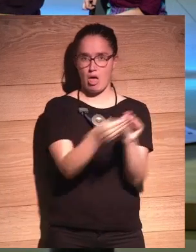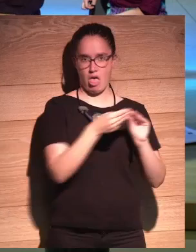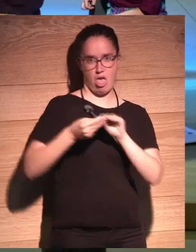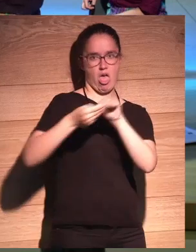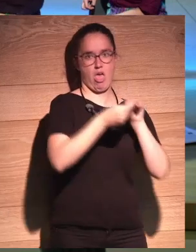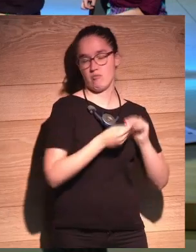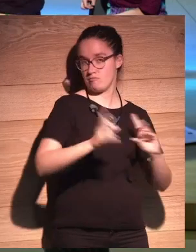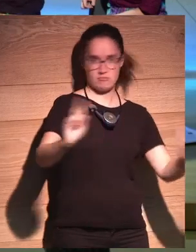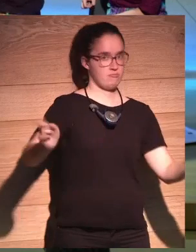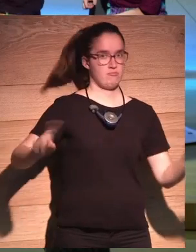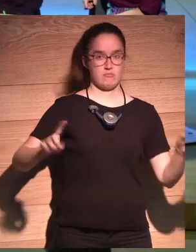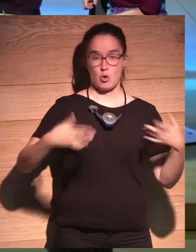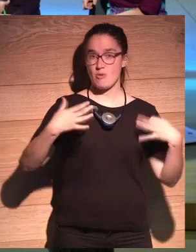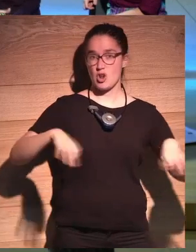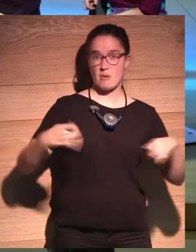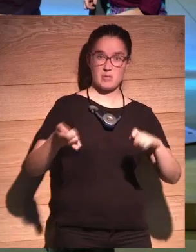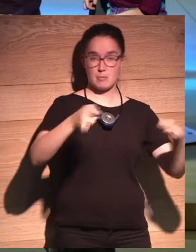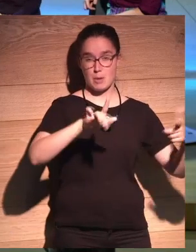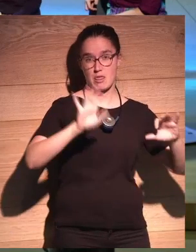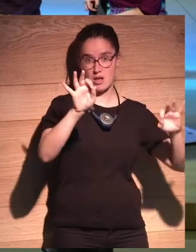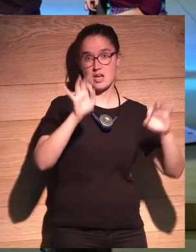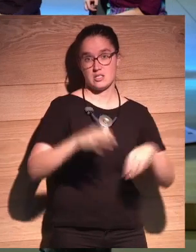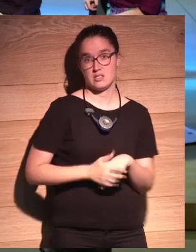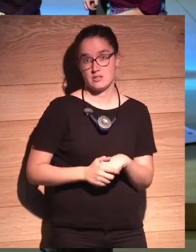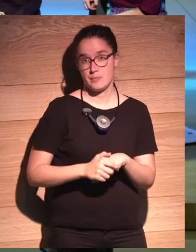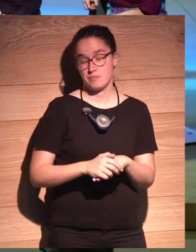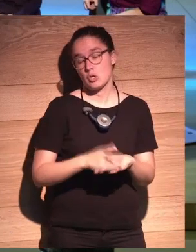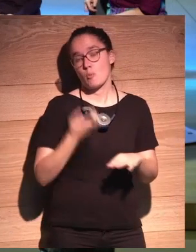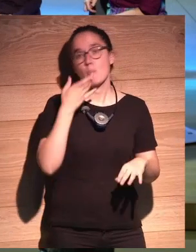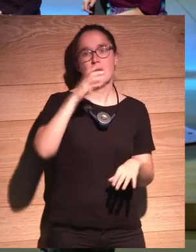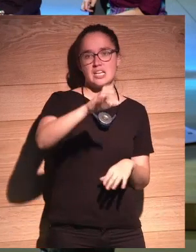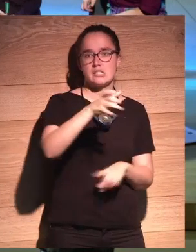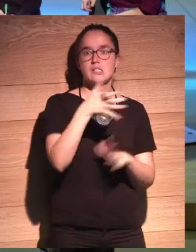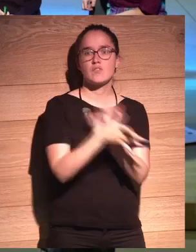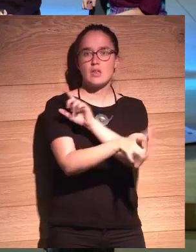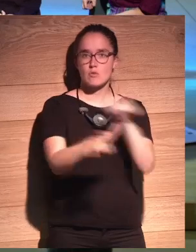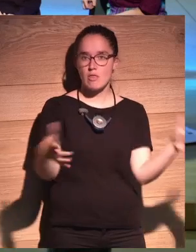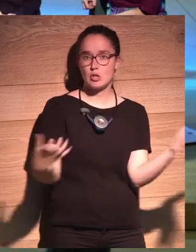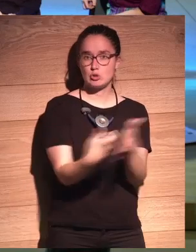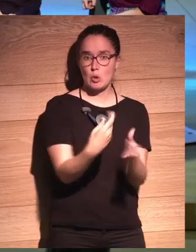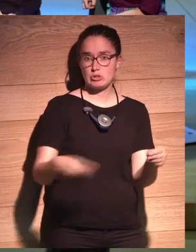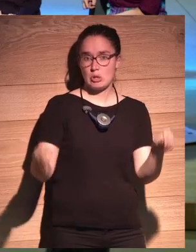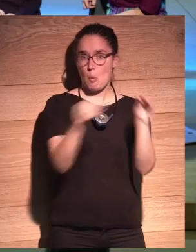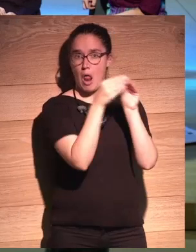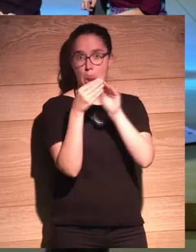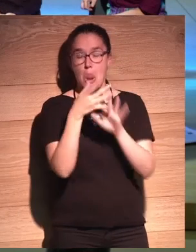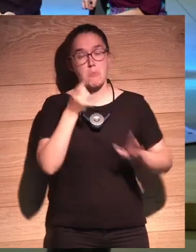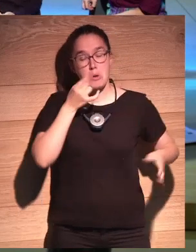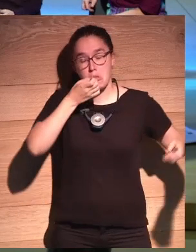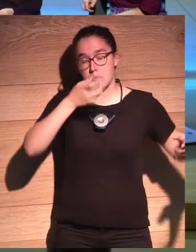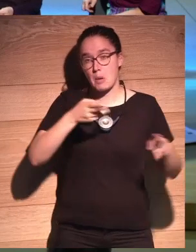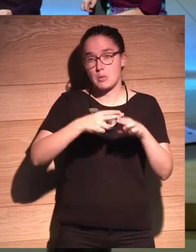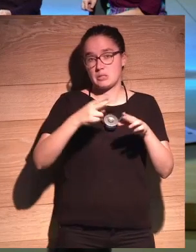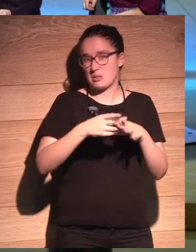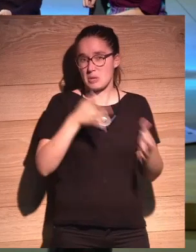view, different individuals, not identical individuals. Since that we are at a country level, we are all the same. It